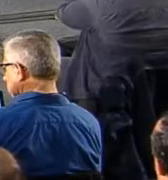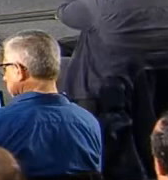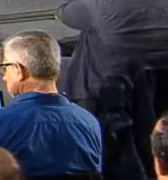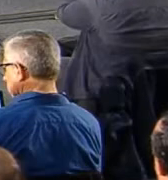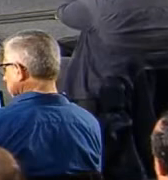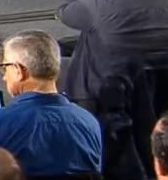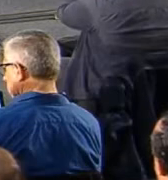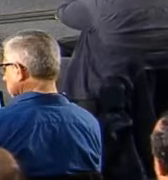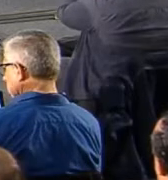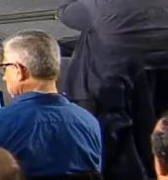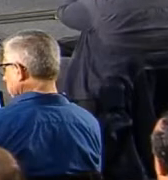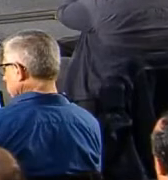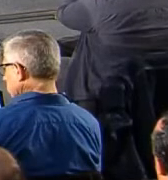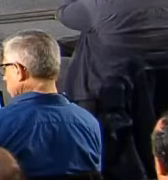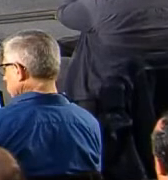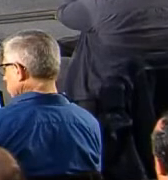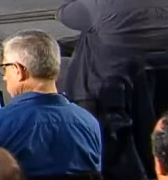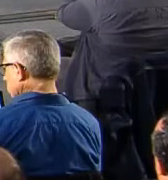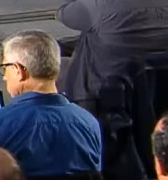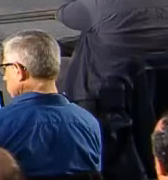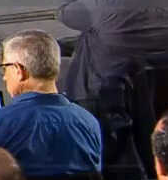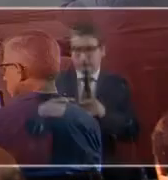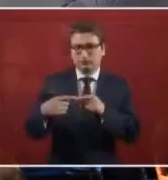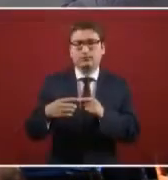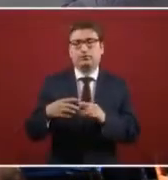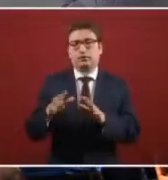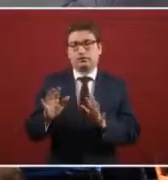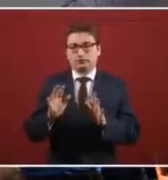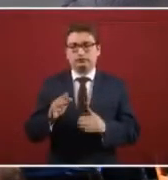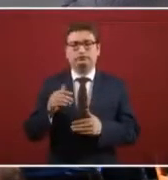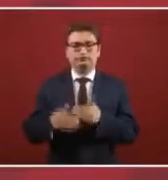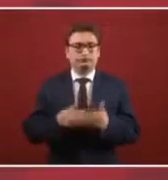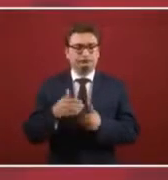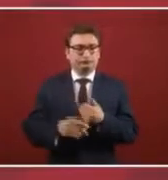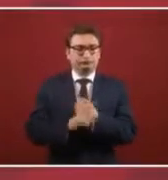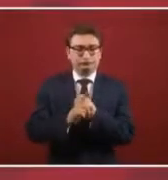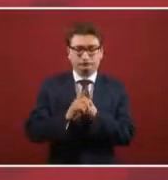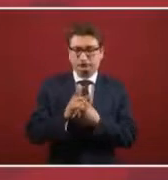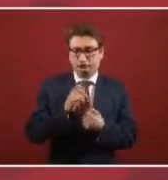y afortunadamente no pasó a mayores, aunque